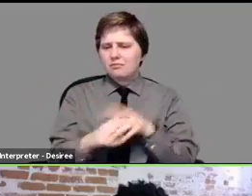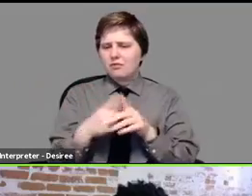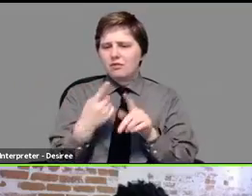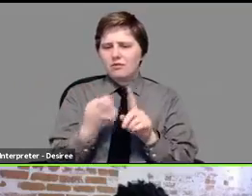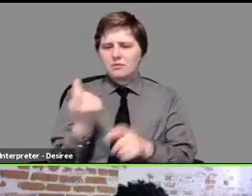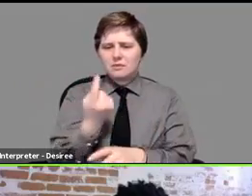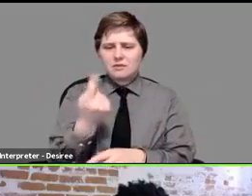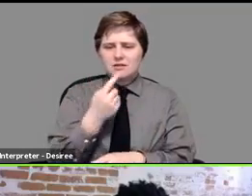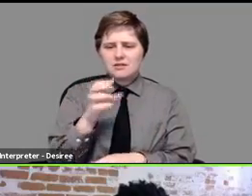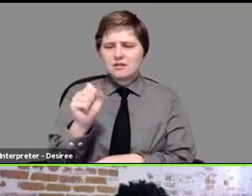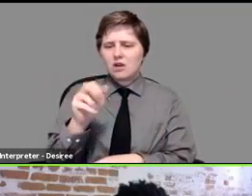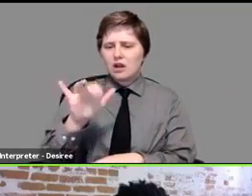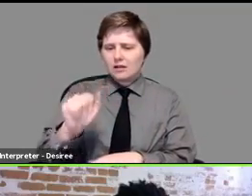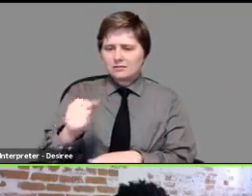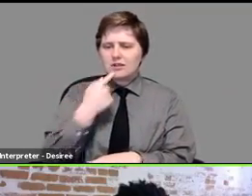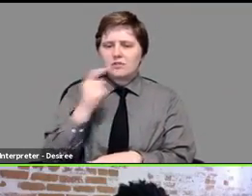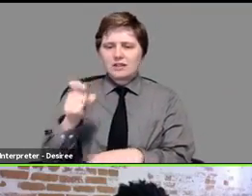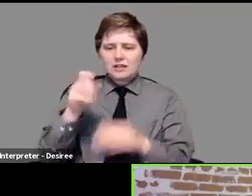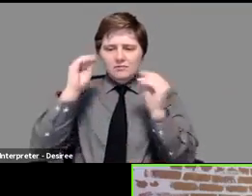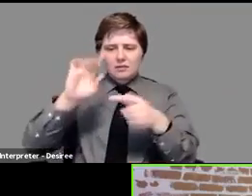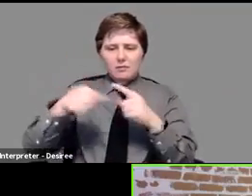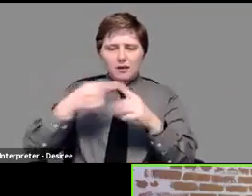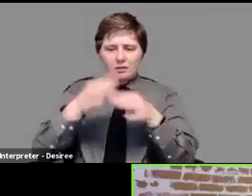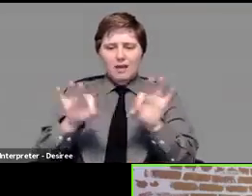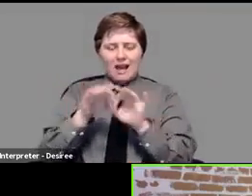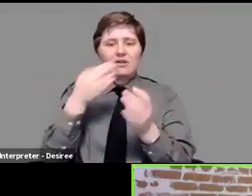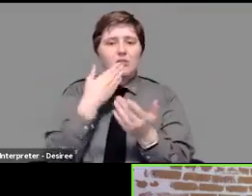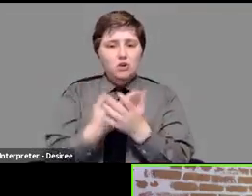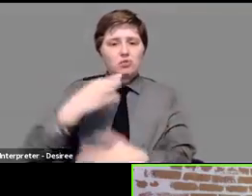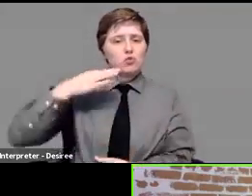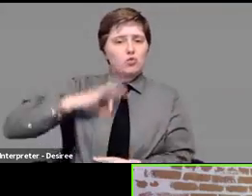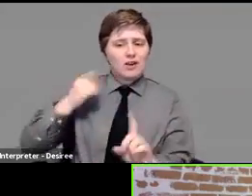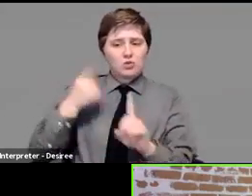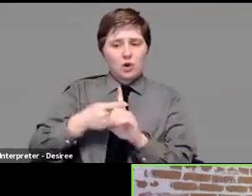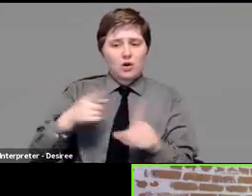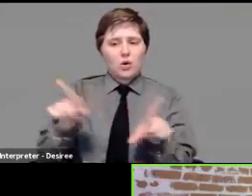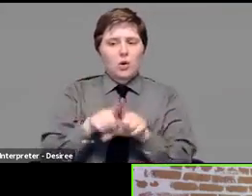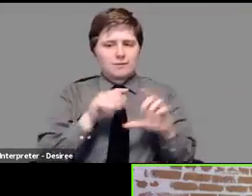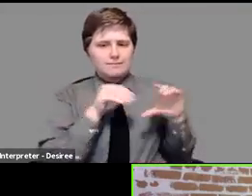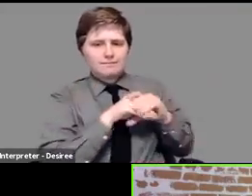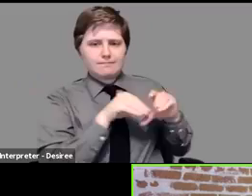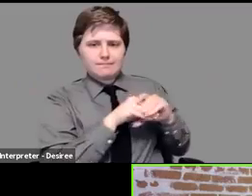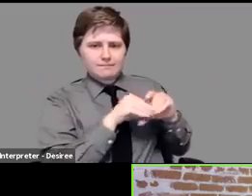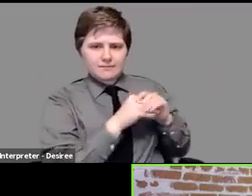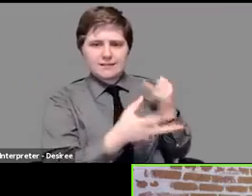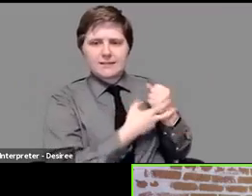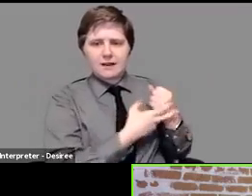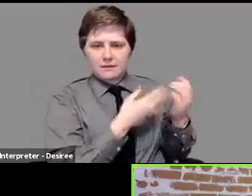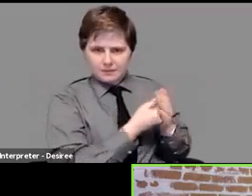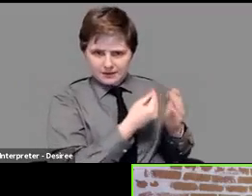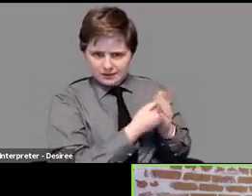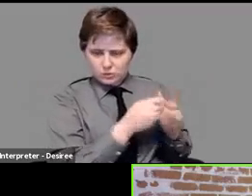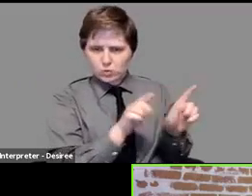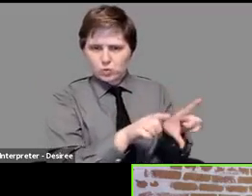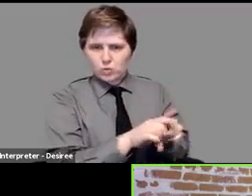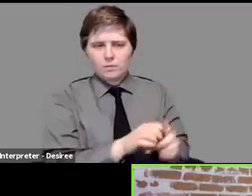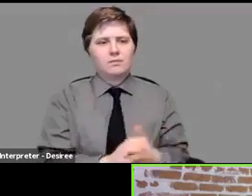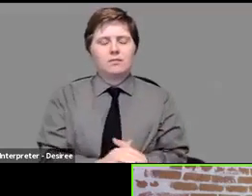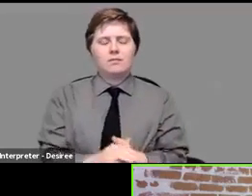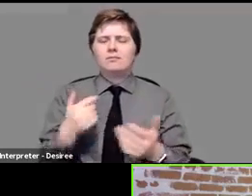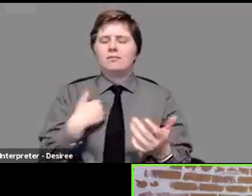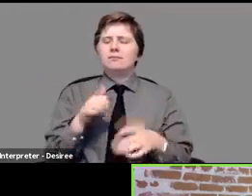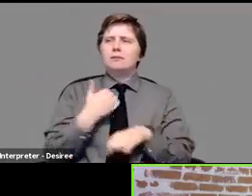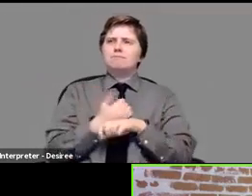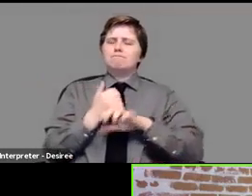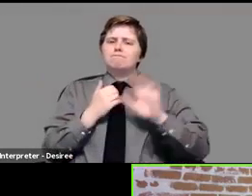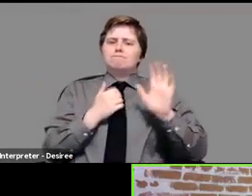said we also need to educate on the importance of having good credit scores as well as investing money to save. And how I want to frame this is kind of like,